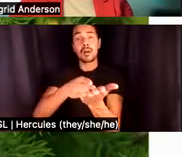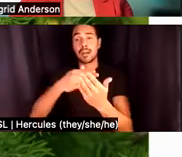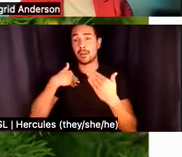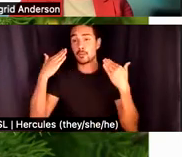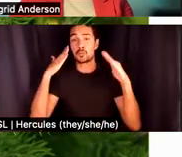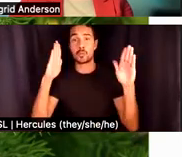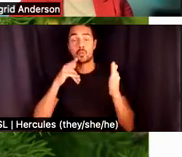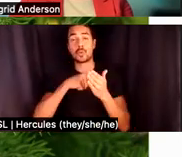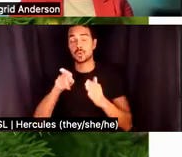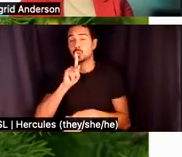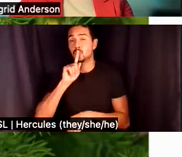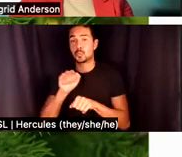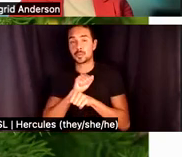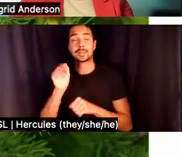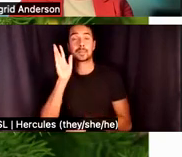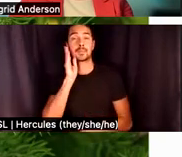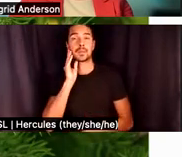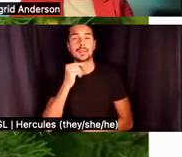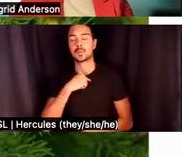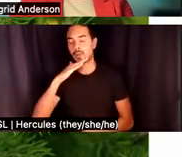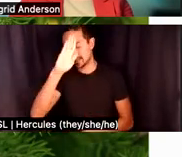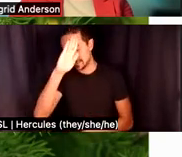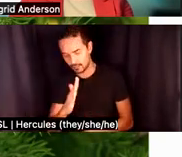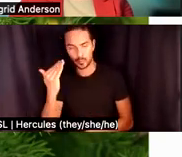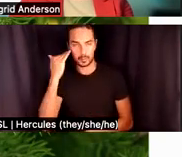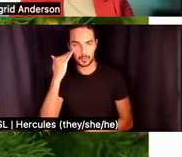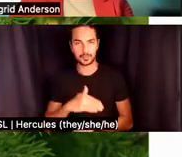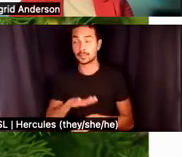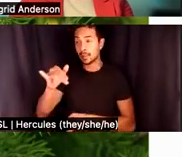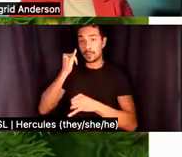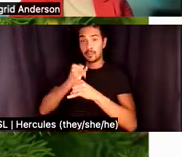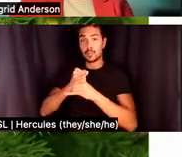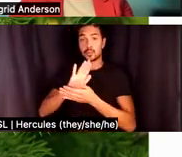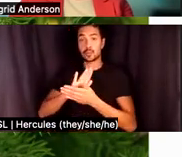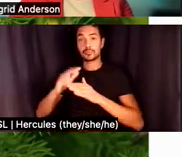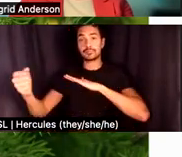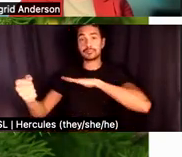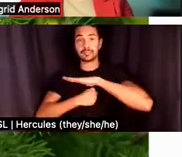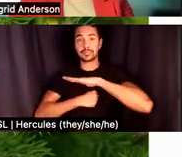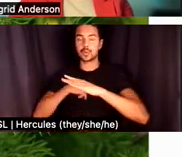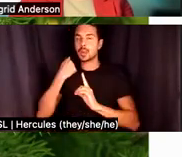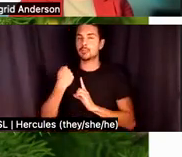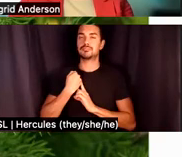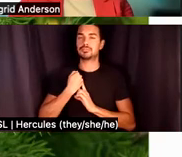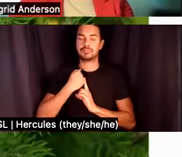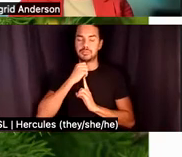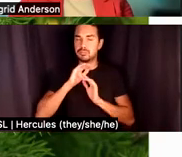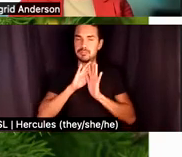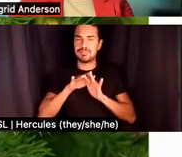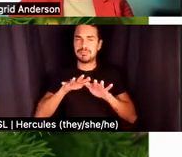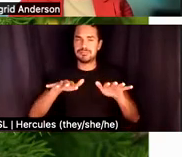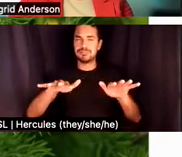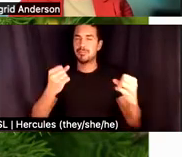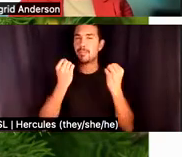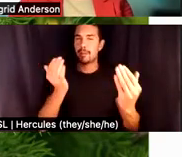she experienced. What we all know is that in the boarding schools, it both impacted many of our, I was going to say